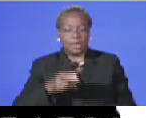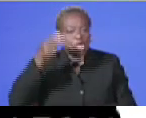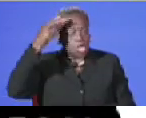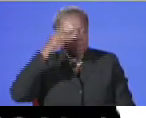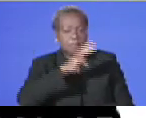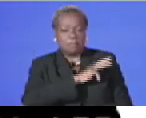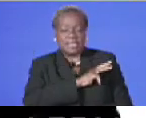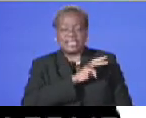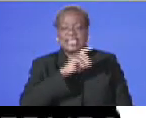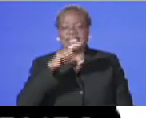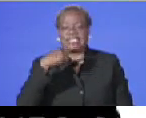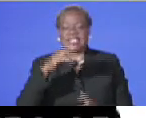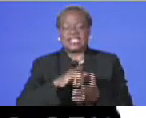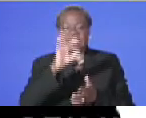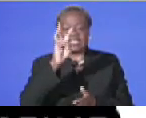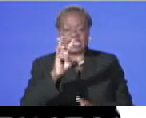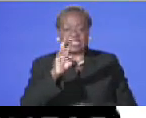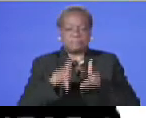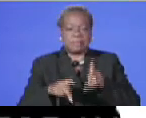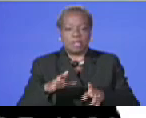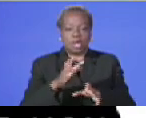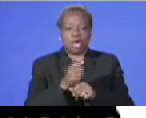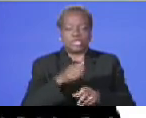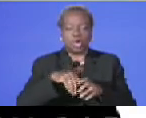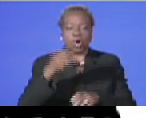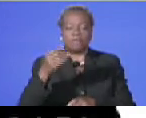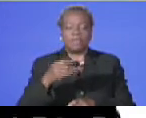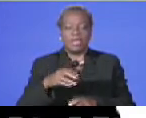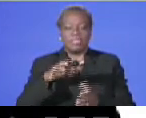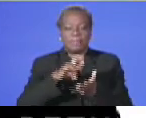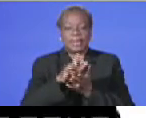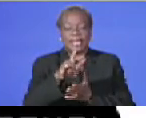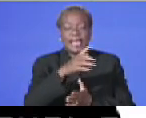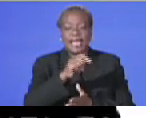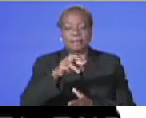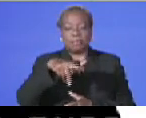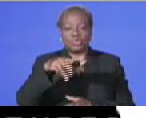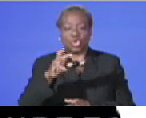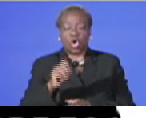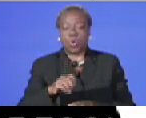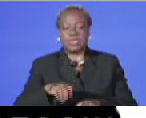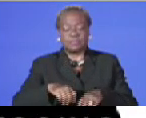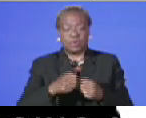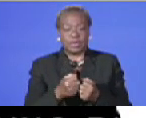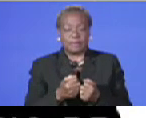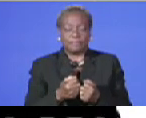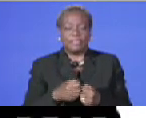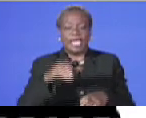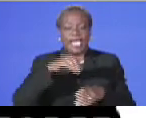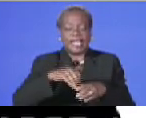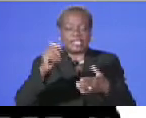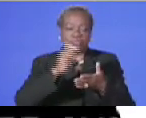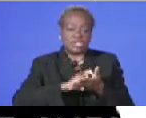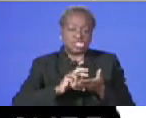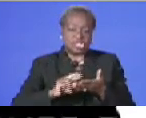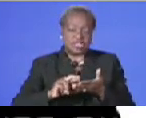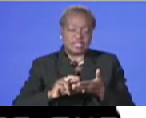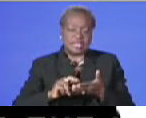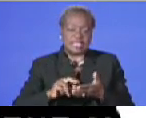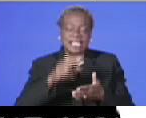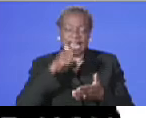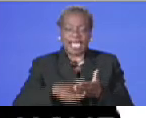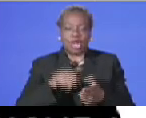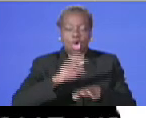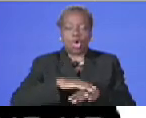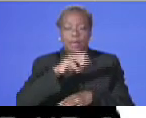Sunday revealed that six people got off the plane and protocol was breached. In his resignation letter Monday, Sands said he acted